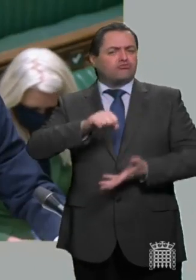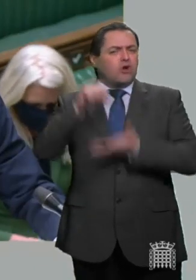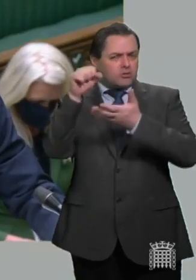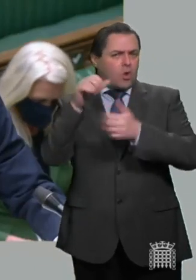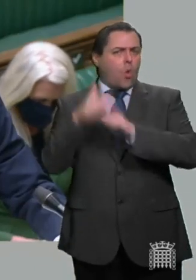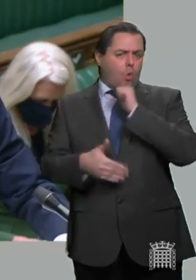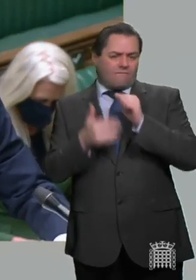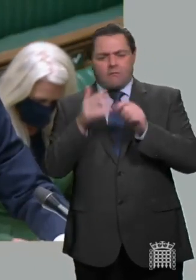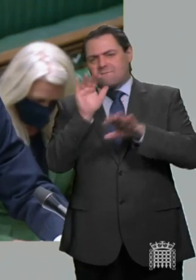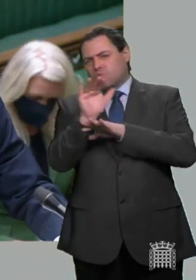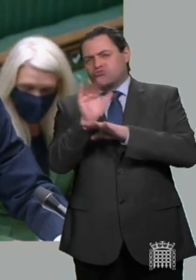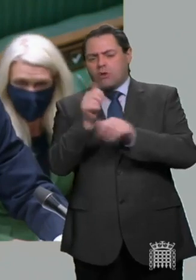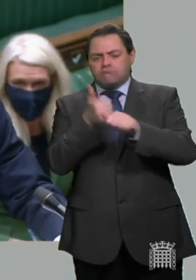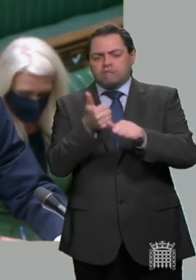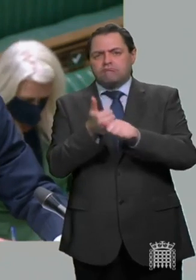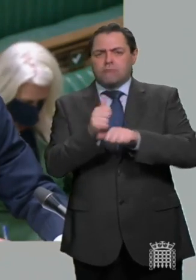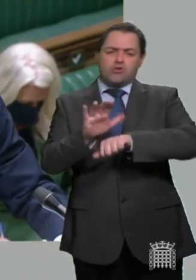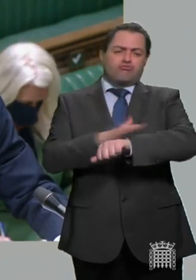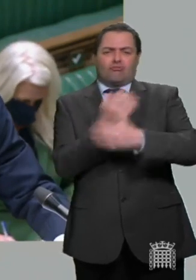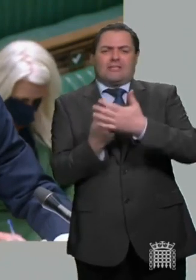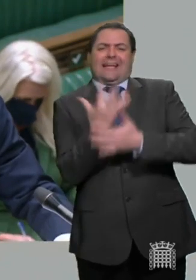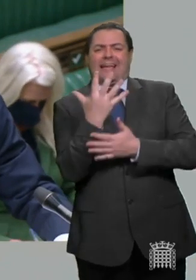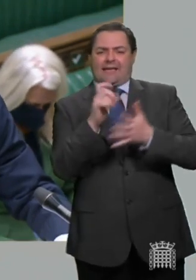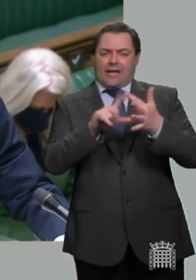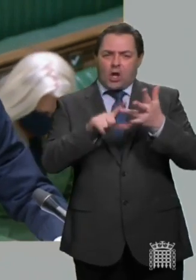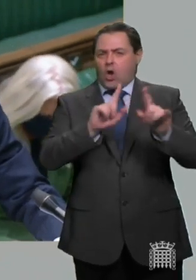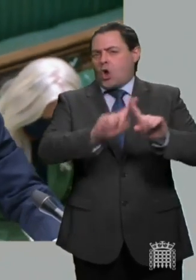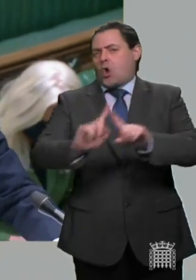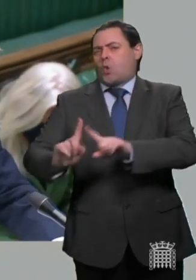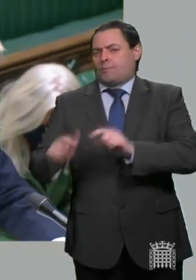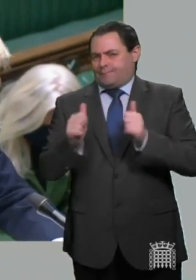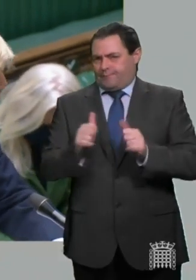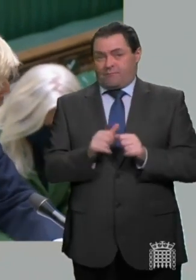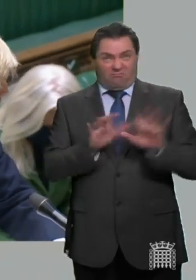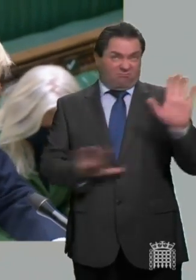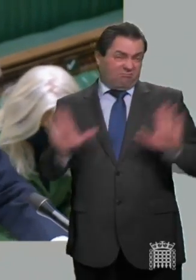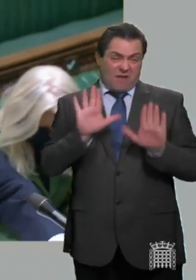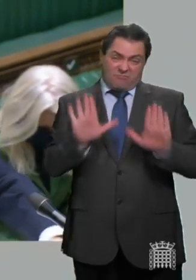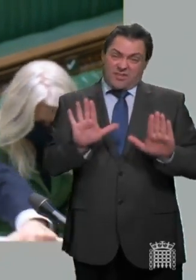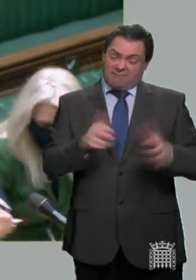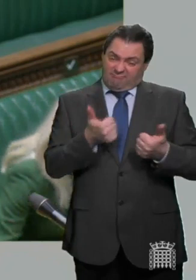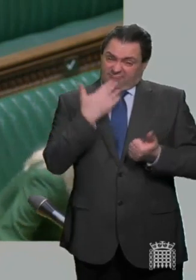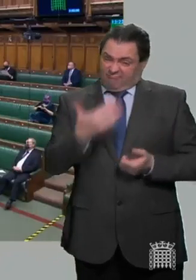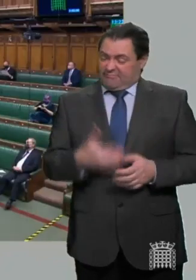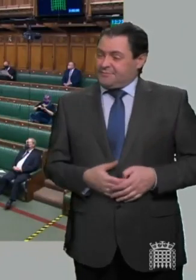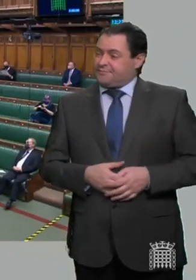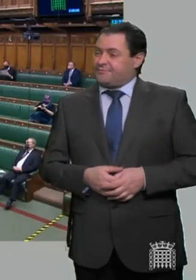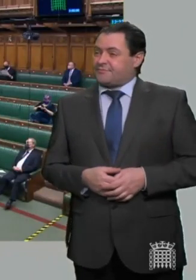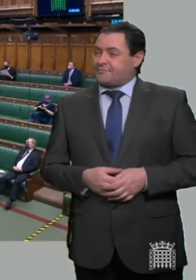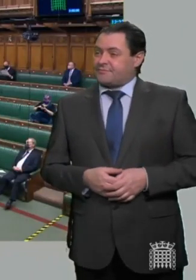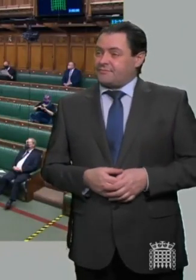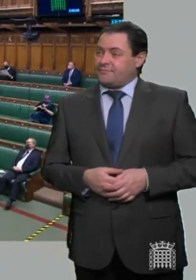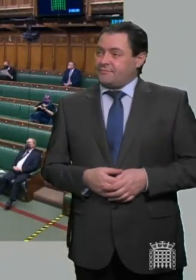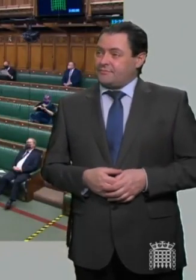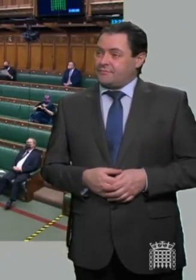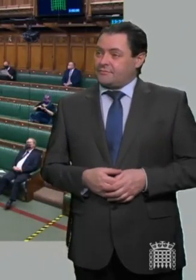about what we can do to support the Towns Fund and other measures to help Accrington and places across the whole country, Mr Speaker. We're now